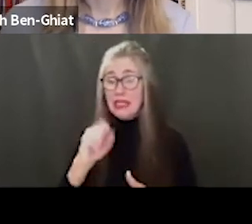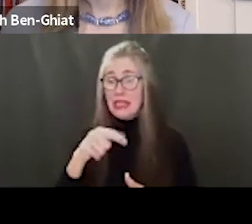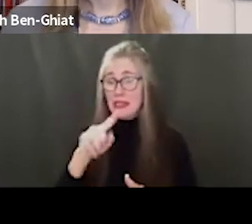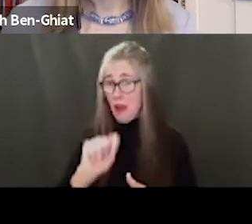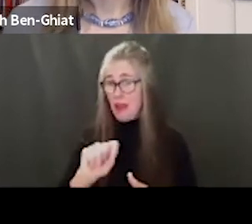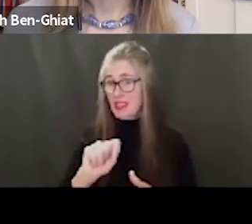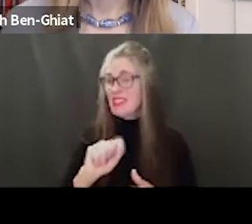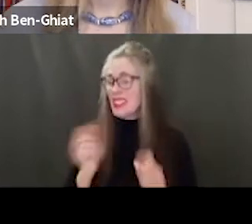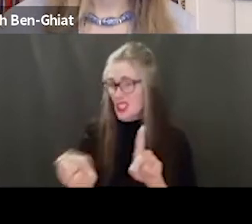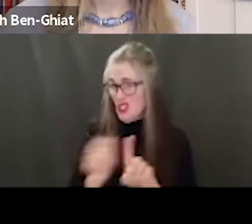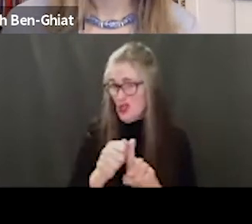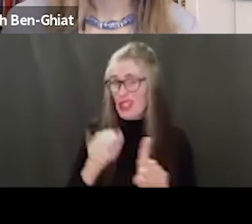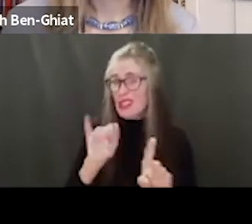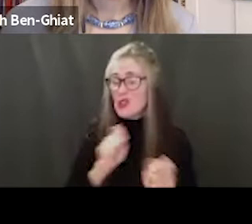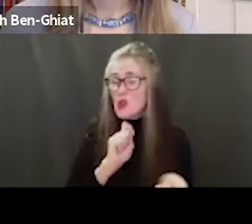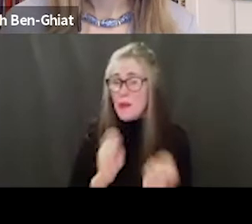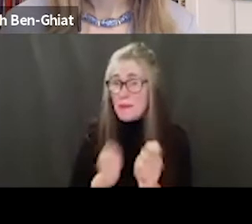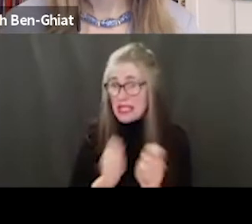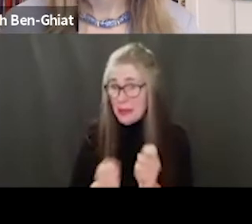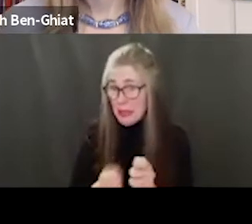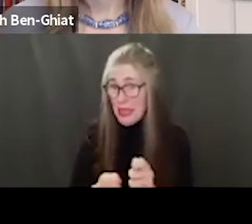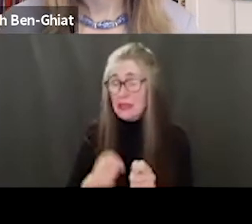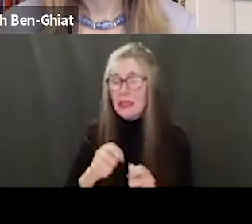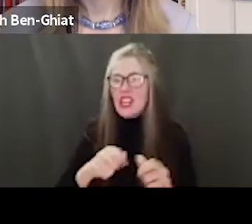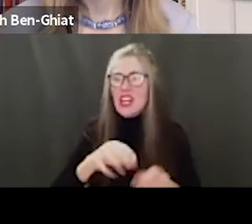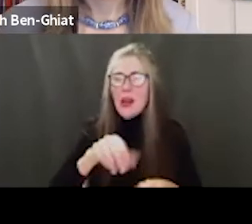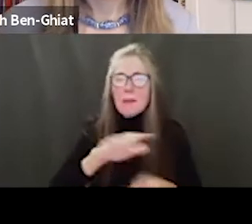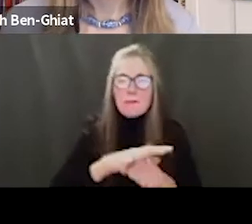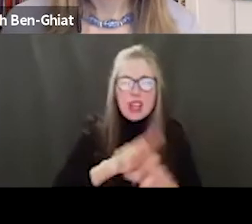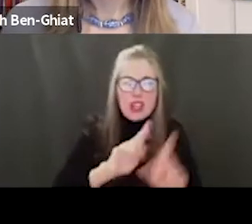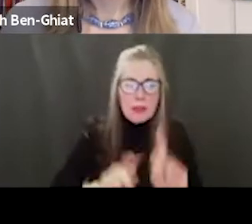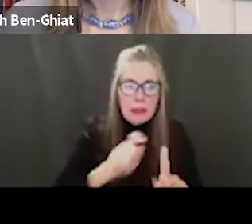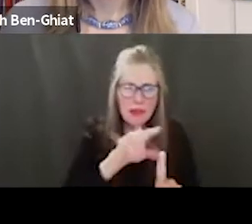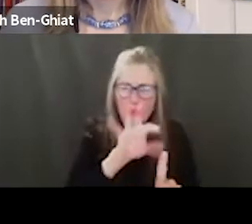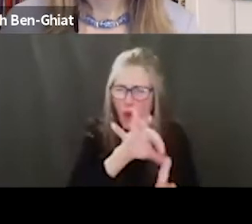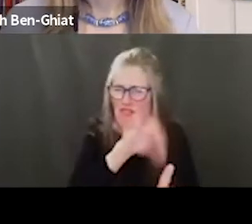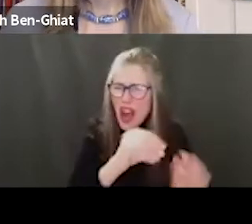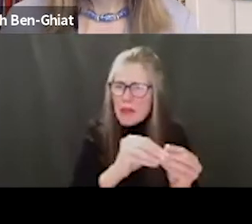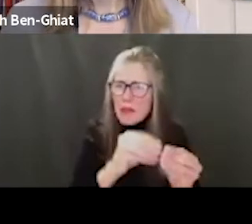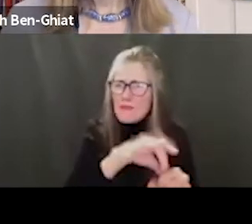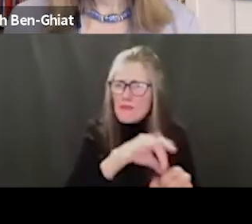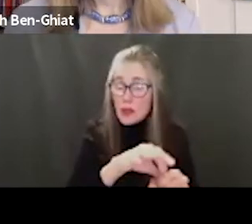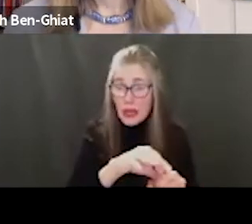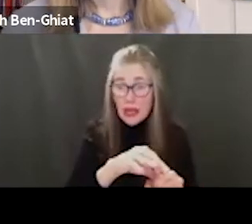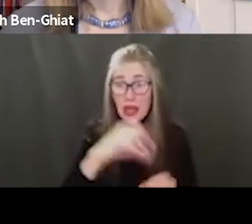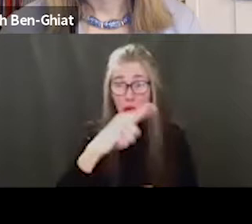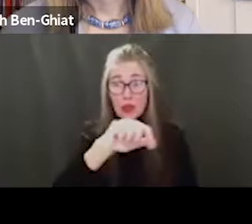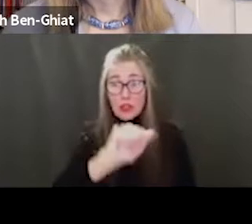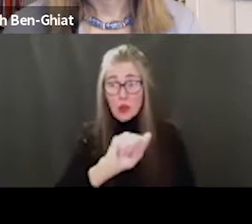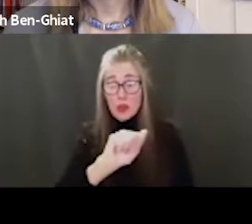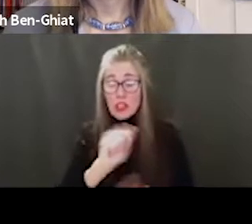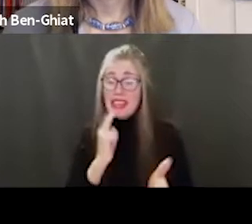And we know this story, pressuring people to find votes, like with Georgia's Secretary of State. And of course, this is